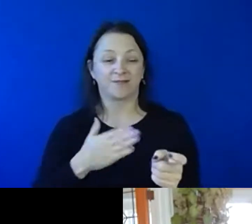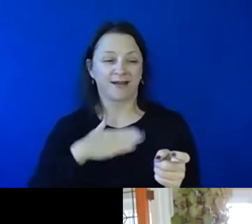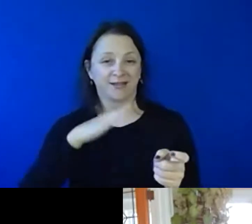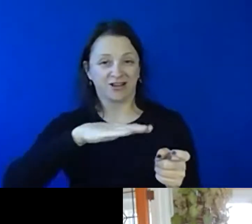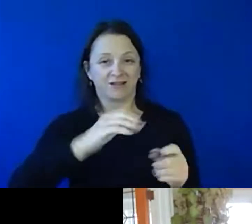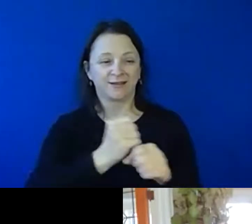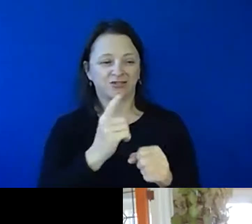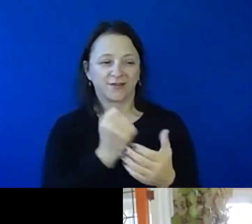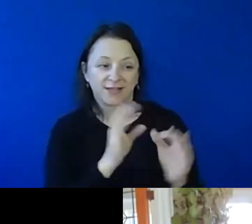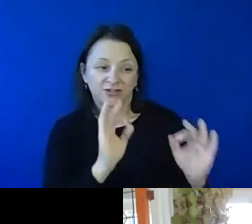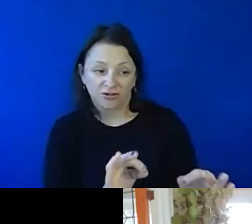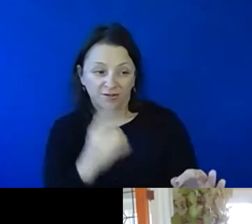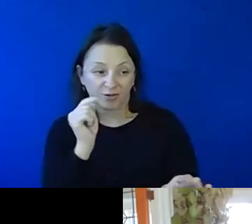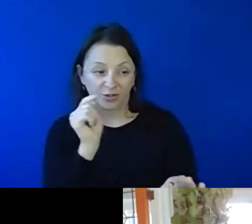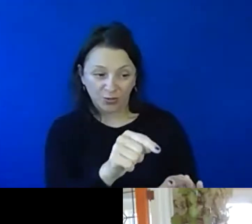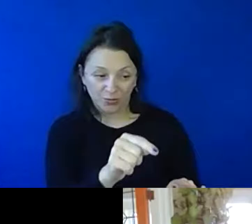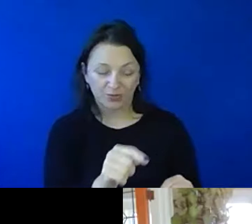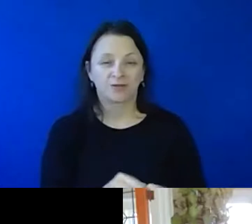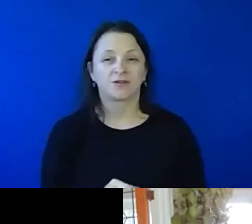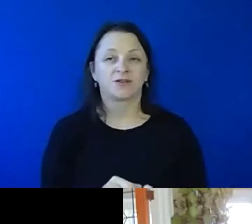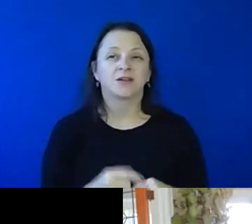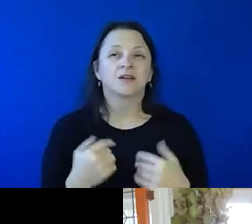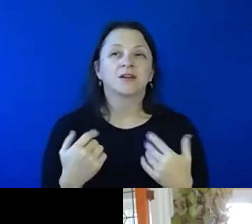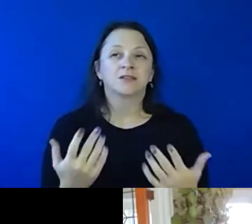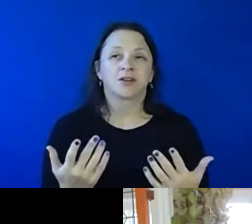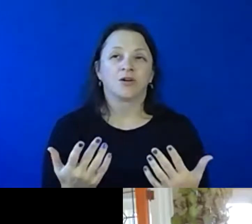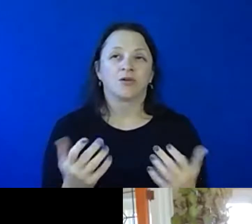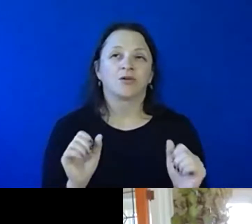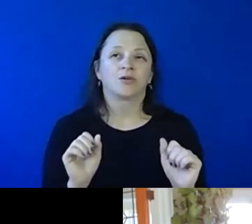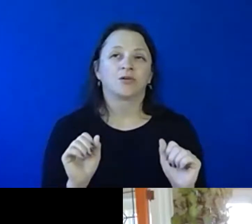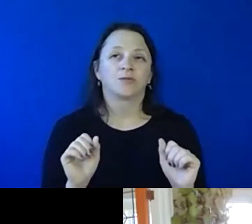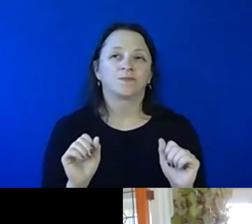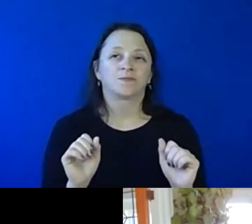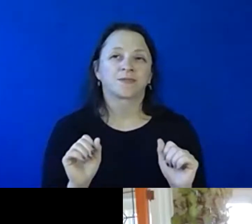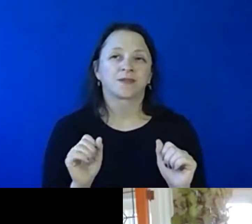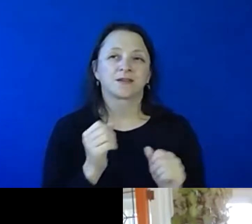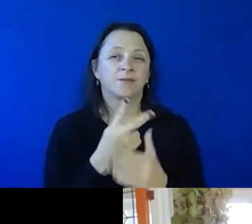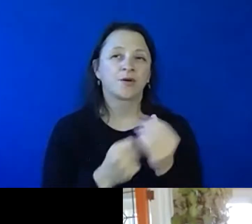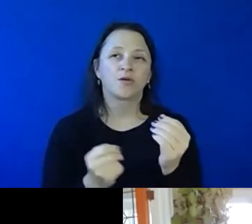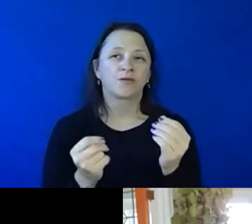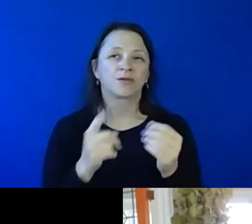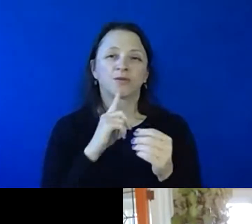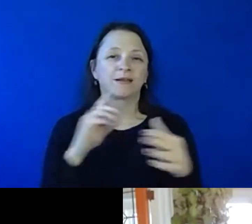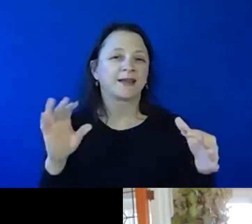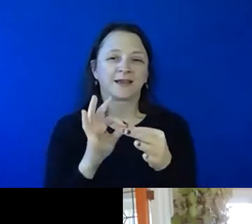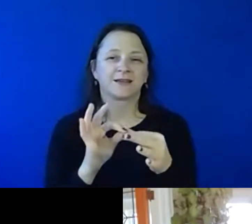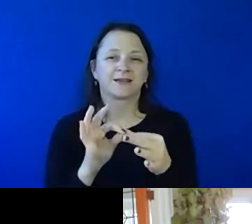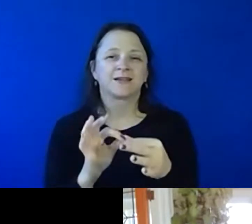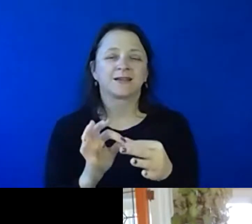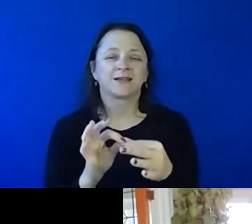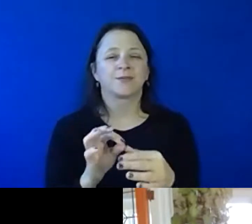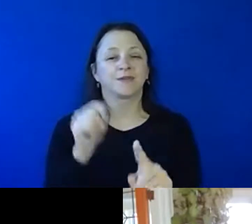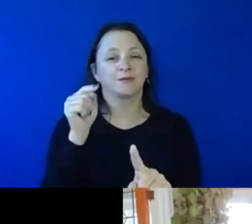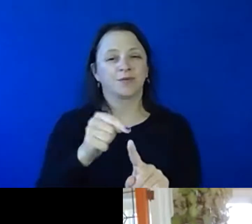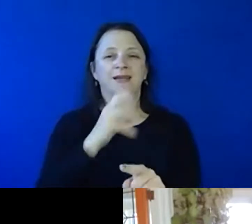everything covered on their things to do. And so they can kind of go hand in hand. It's just more about making it age appropriate. And I think